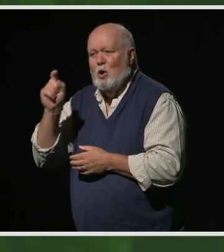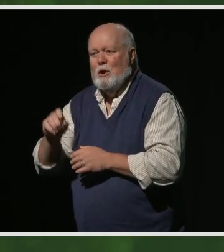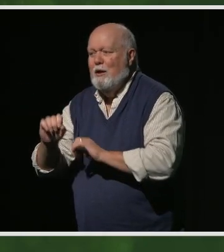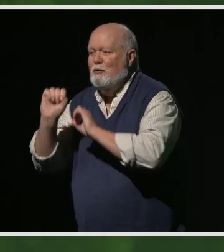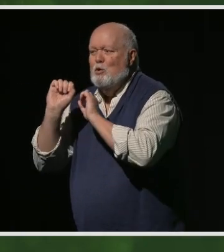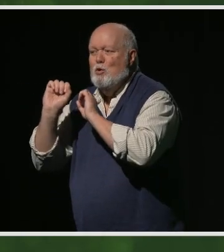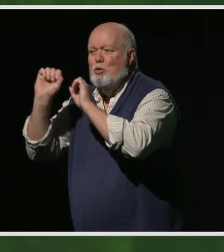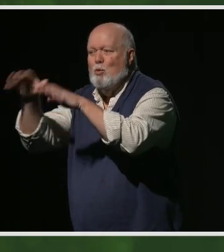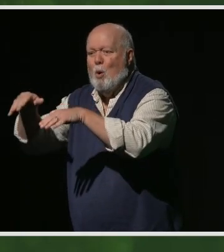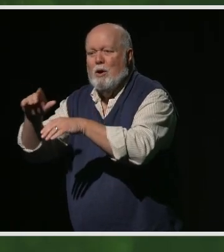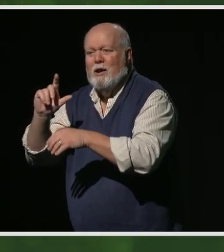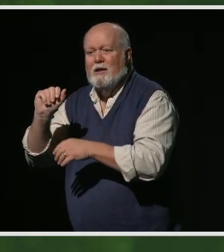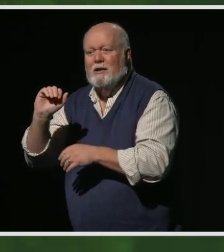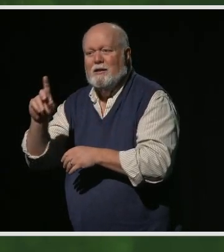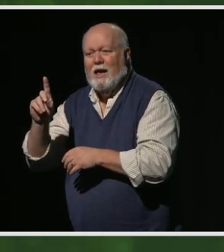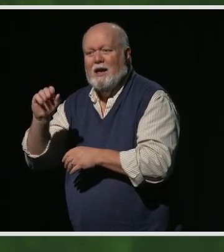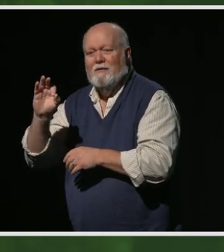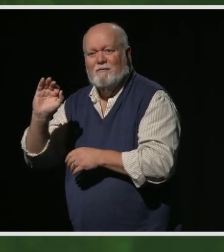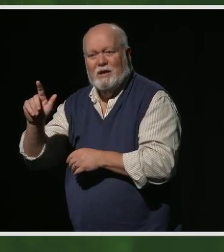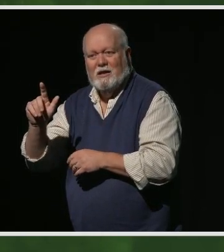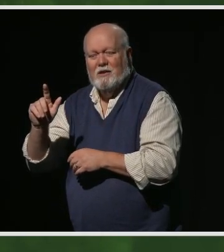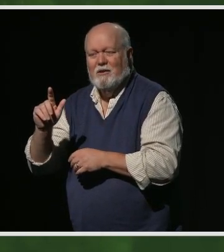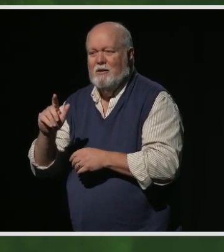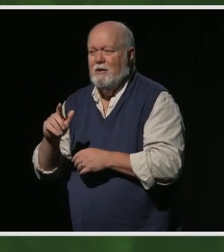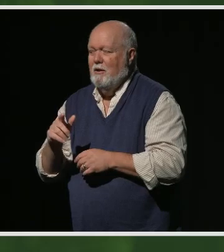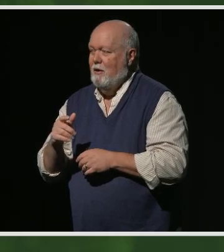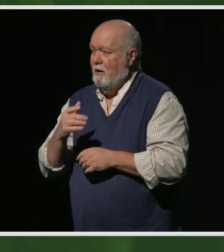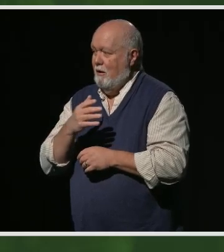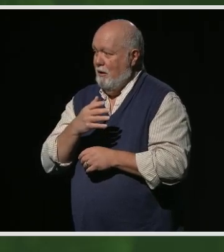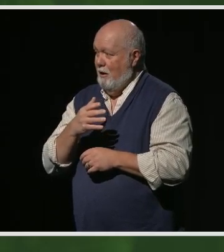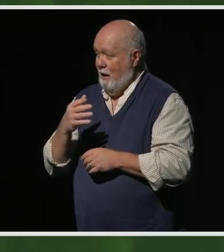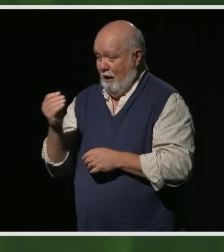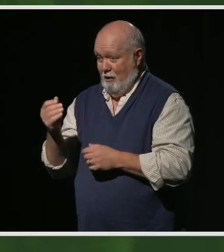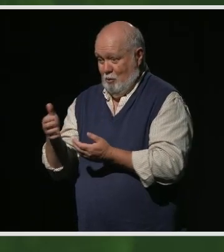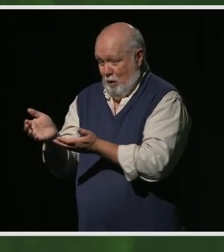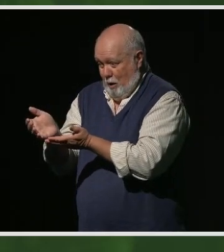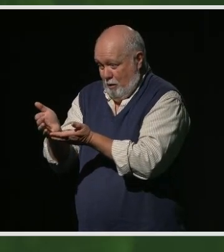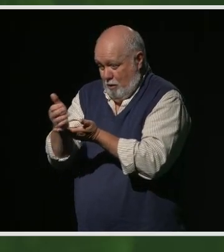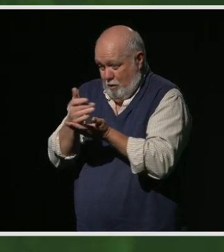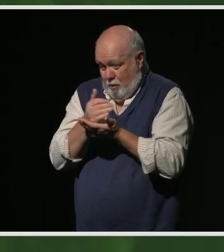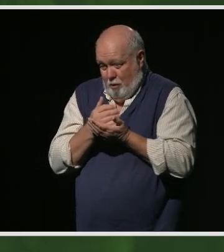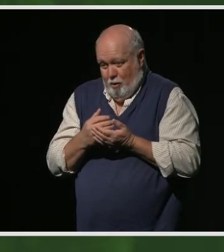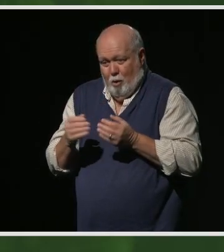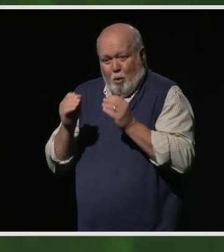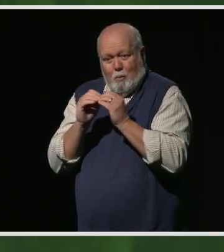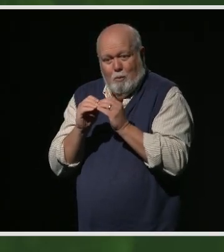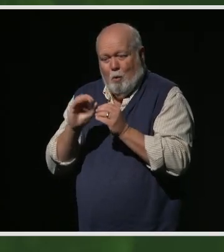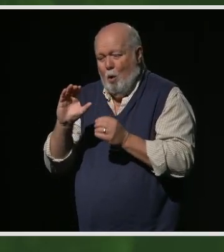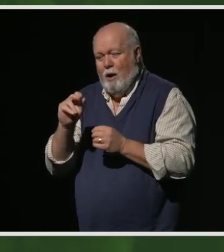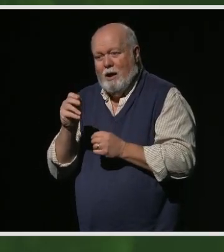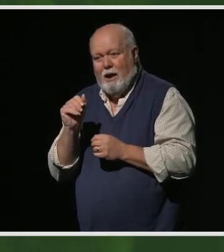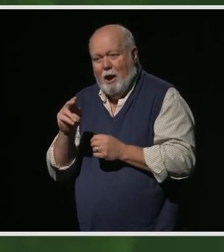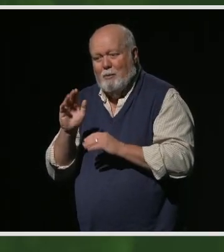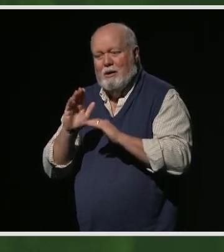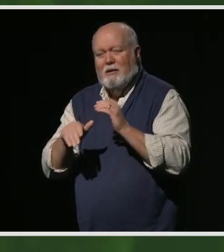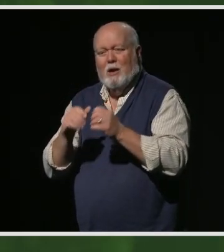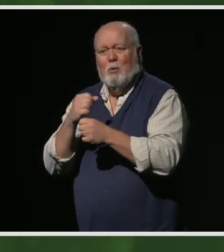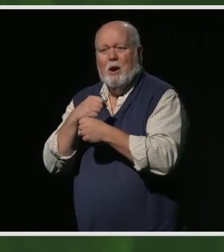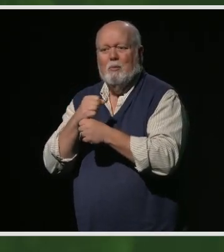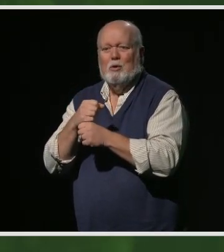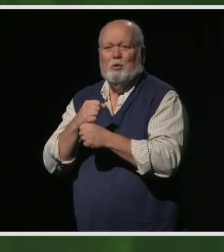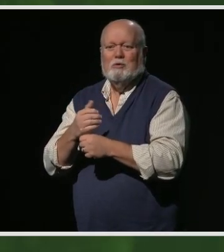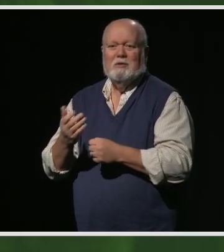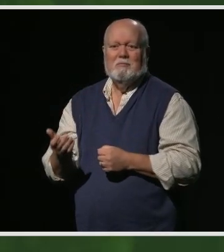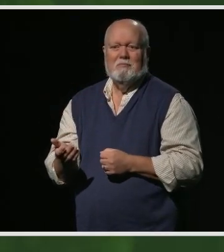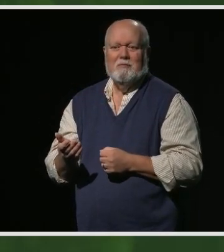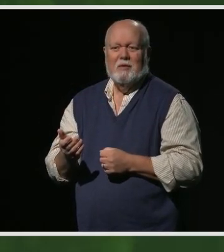carbon negative life cycle analysis. That means we're actually sequestering more carbon than we're producing in the manufacturing of the product.